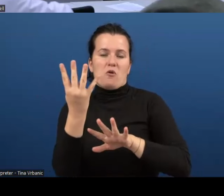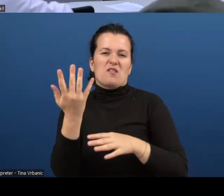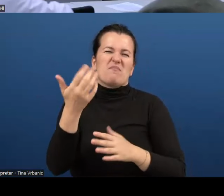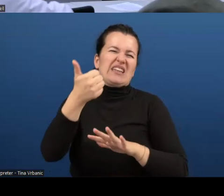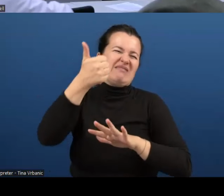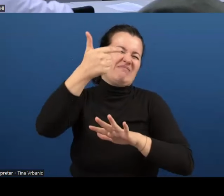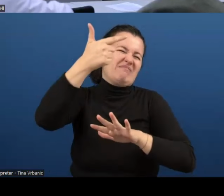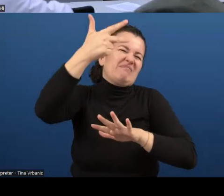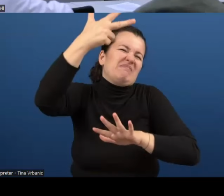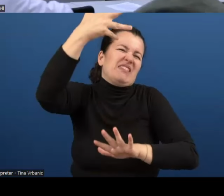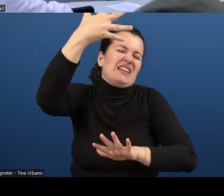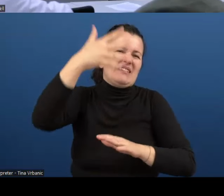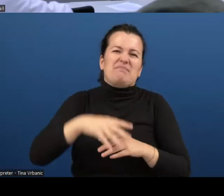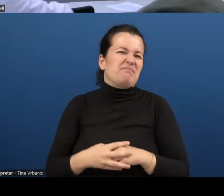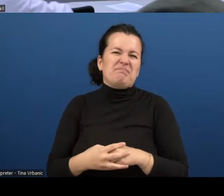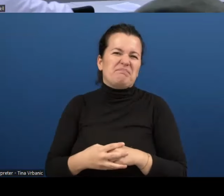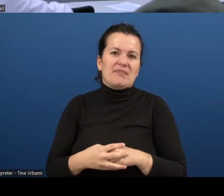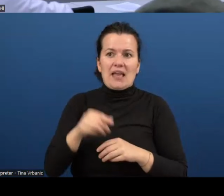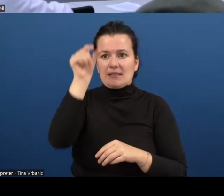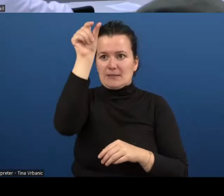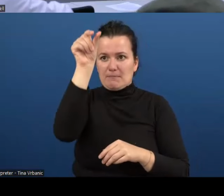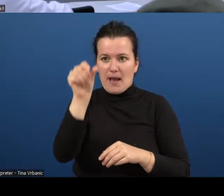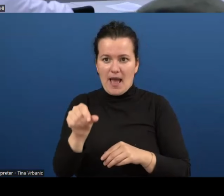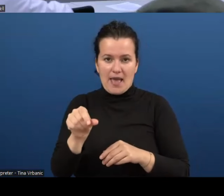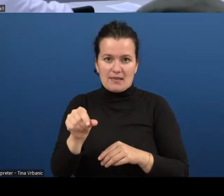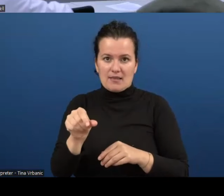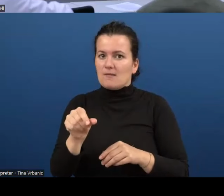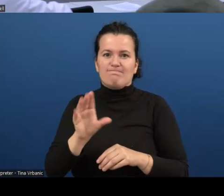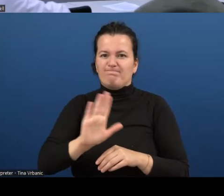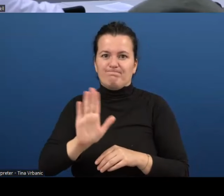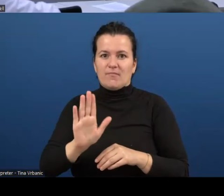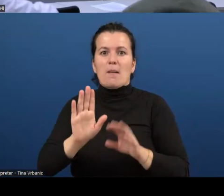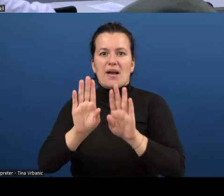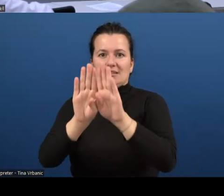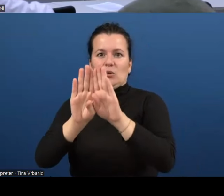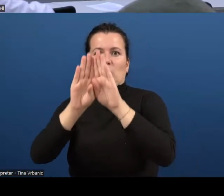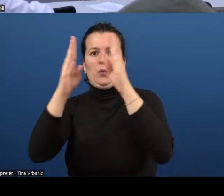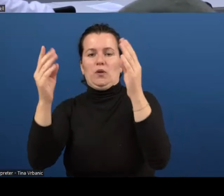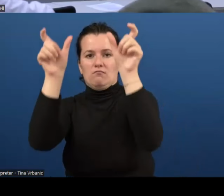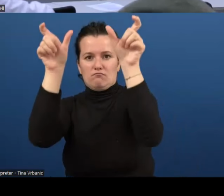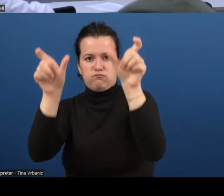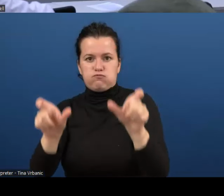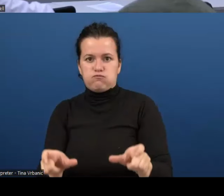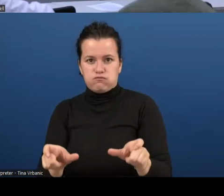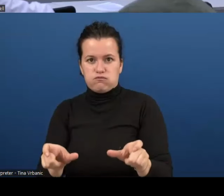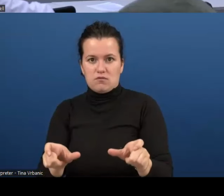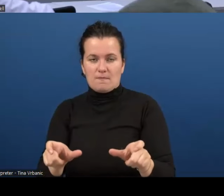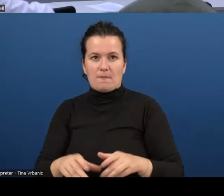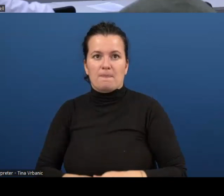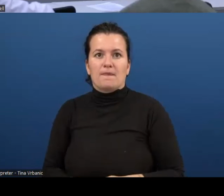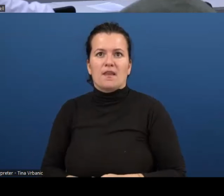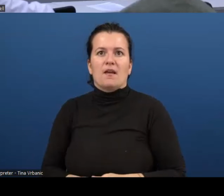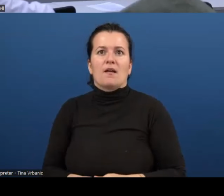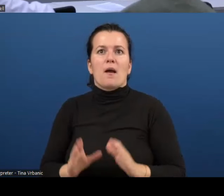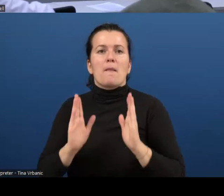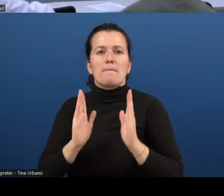you don't want to use the spine, so you need an even number. And well, the spacing, yeah, needs to